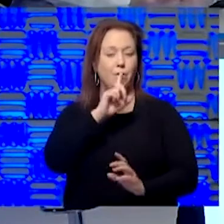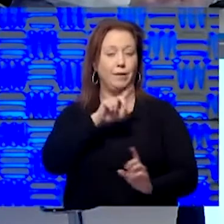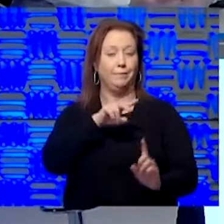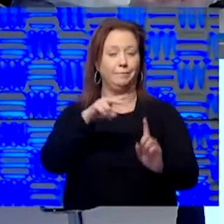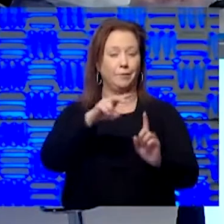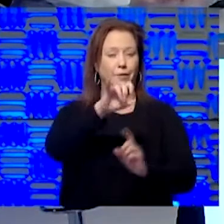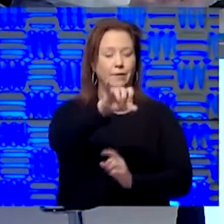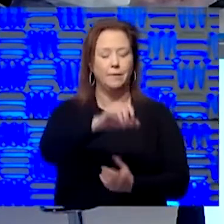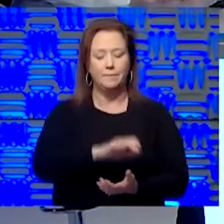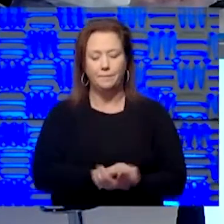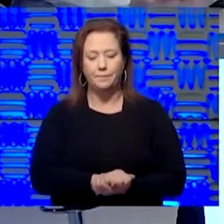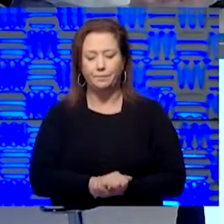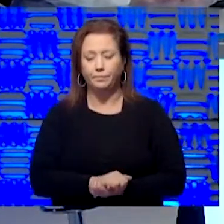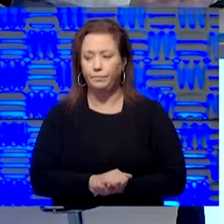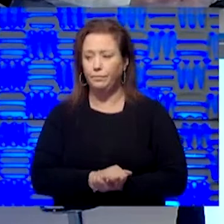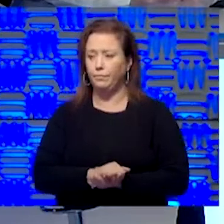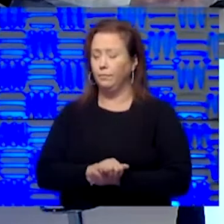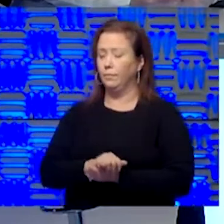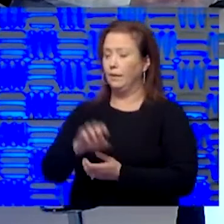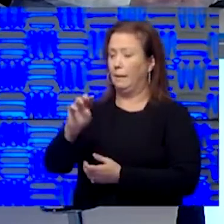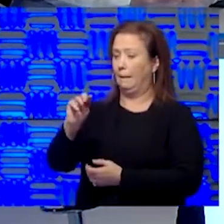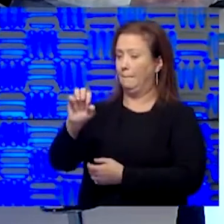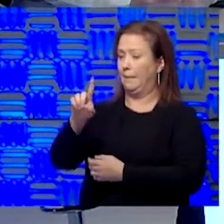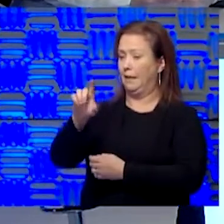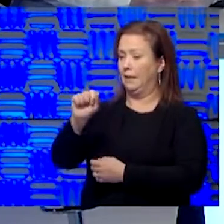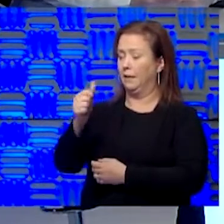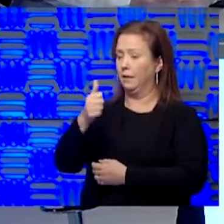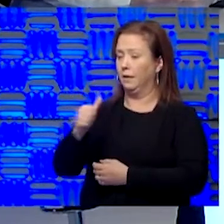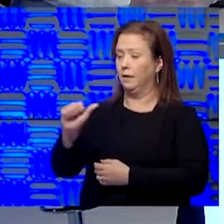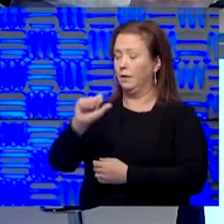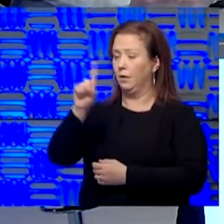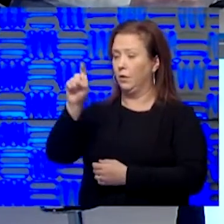our media or even internally? Start with the media.